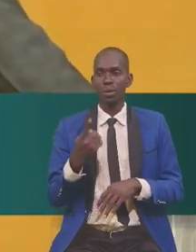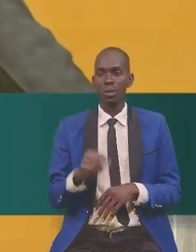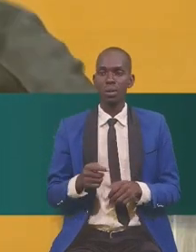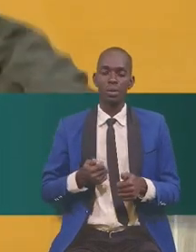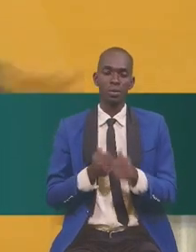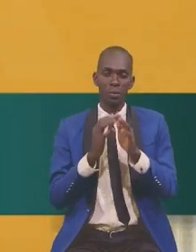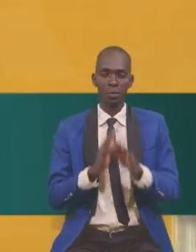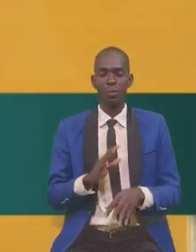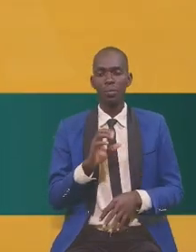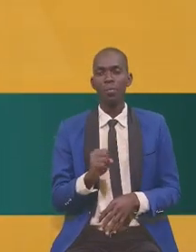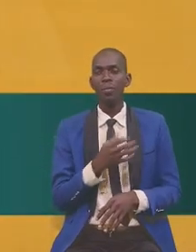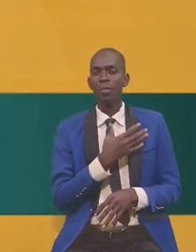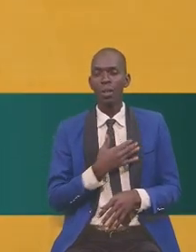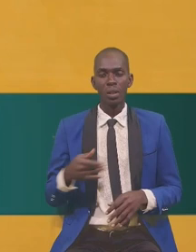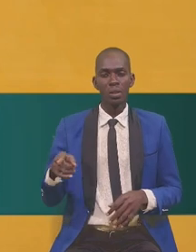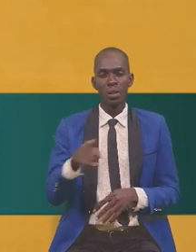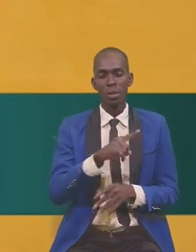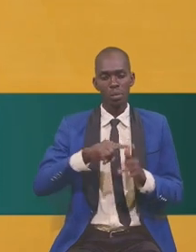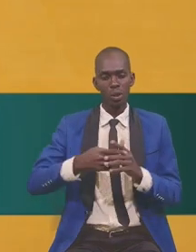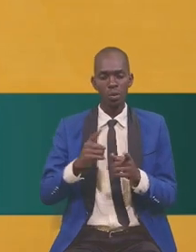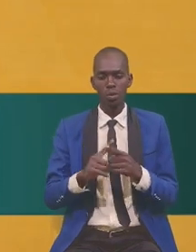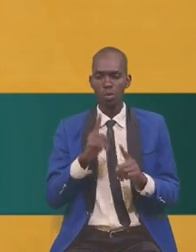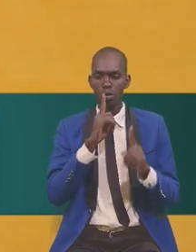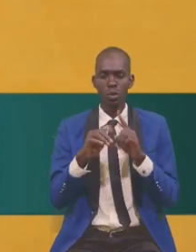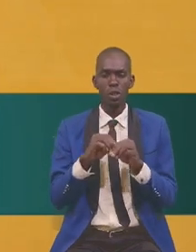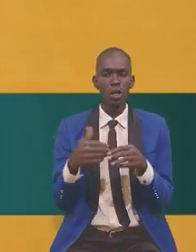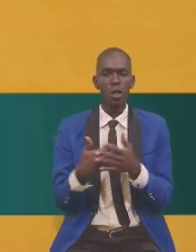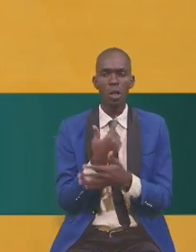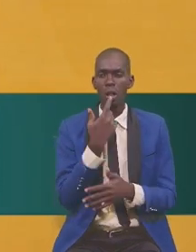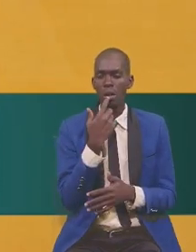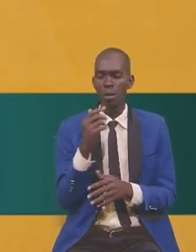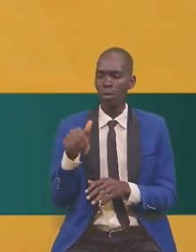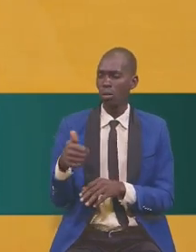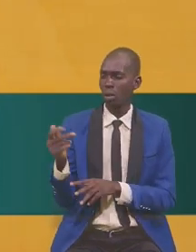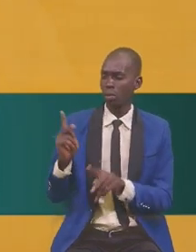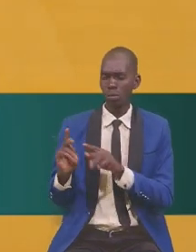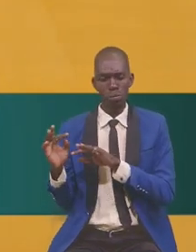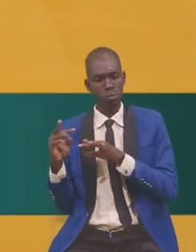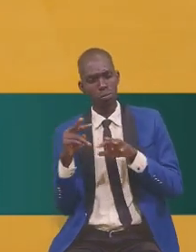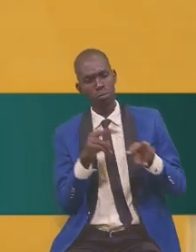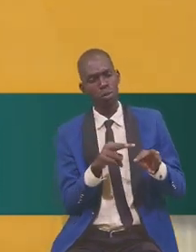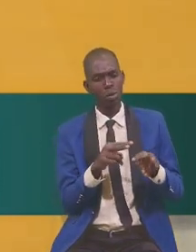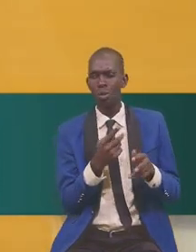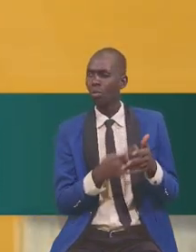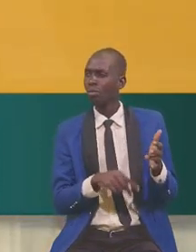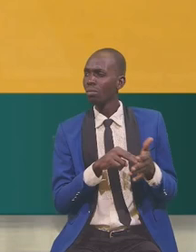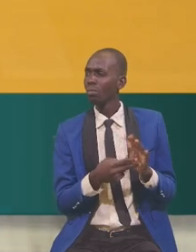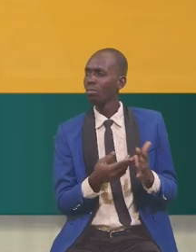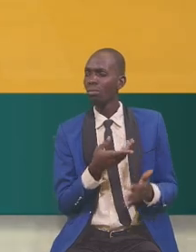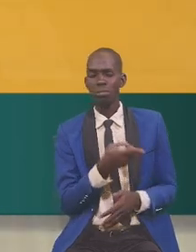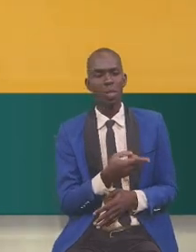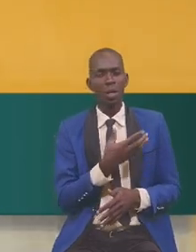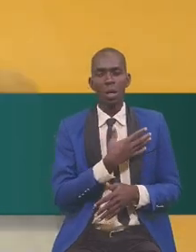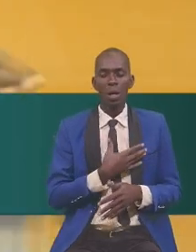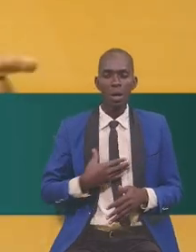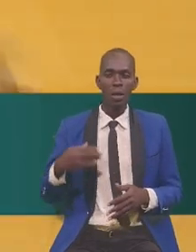disciples and they were speaking in tongues. They said the people came around and said, what's this? And Peter rose up,